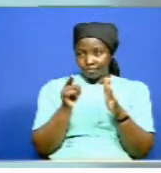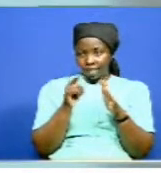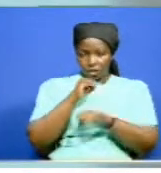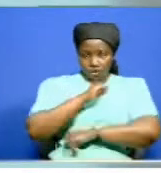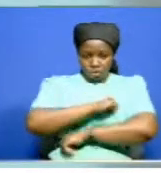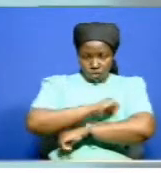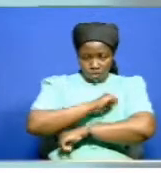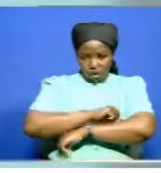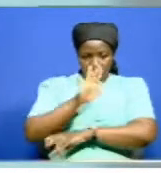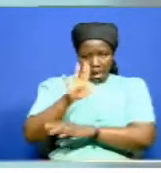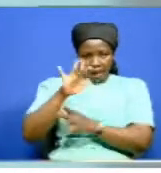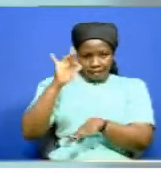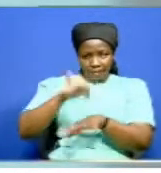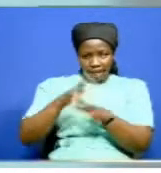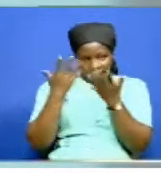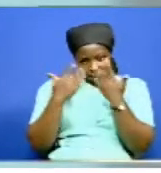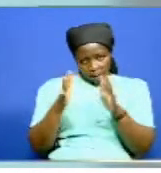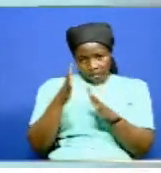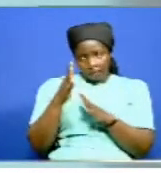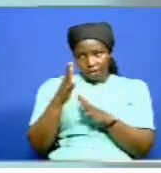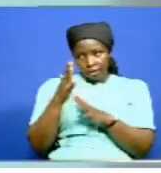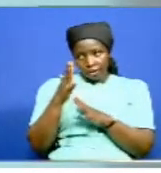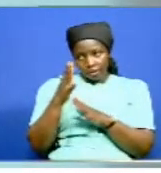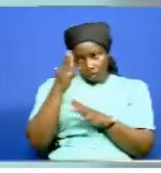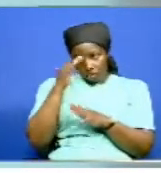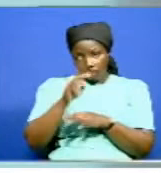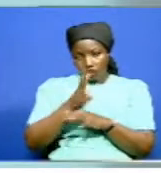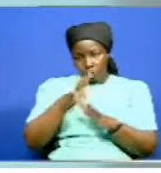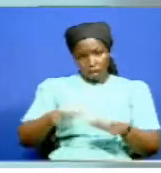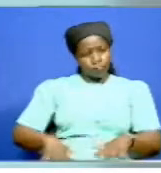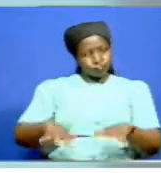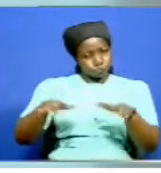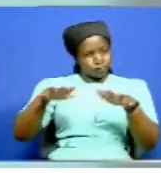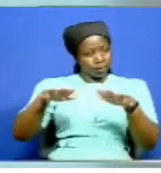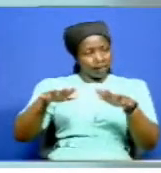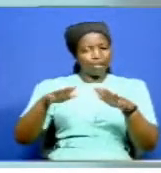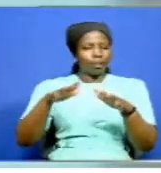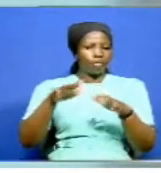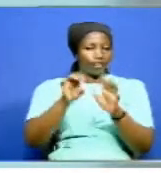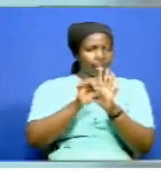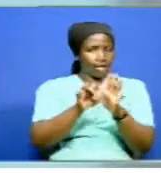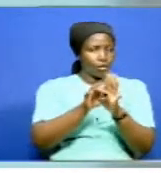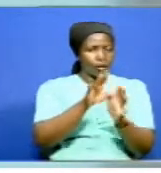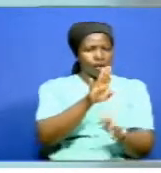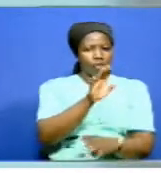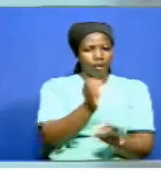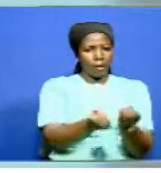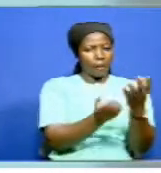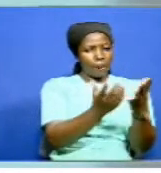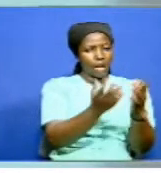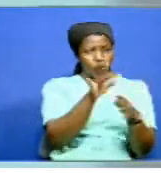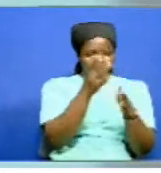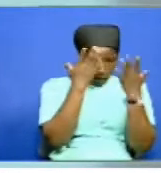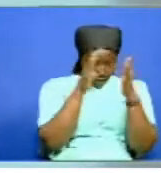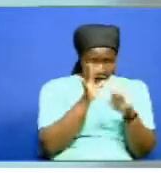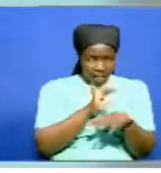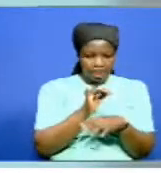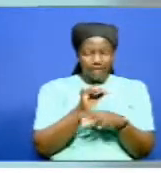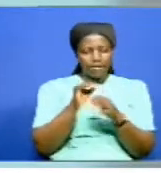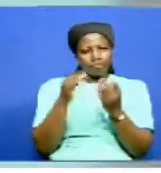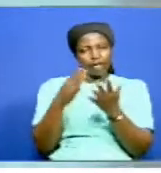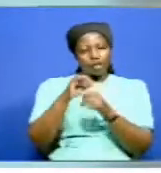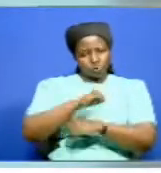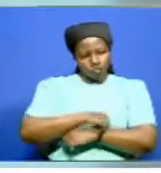were affected by the rising lake waters in areas of Baringo, you're aware about many facilities that were submerged. Such students